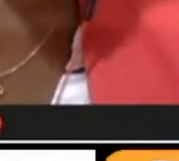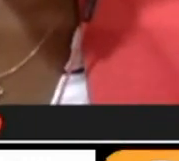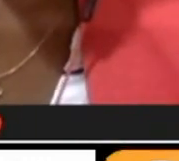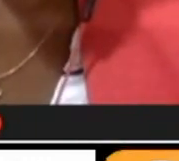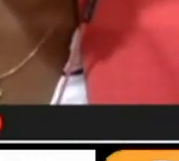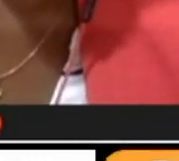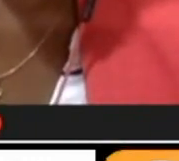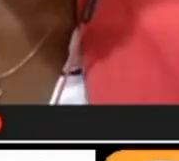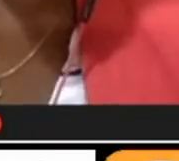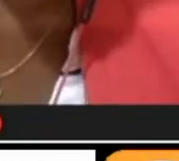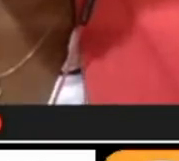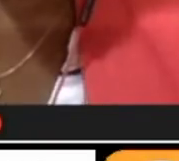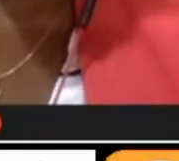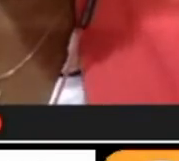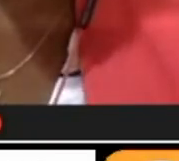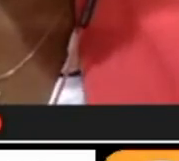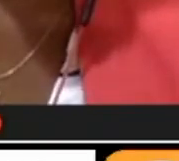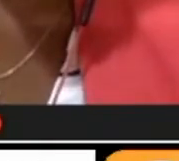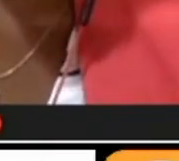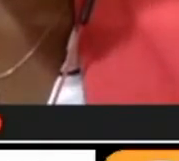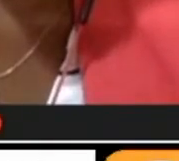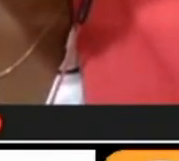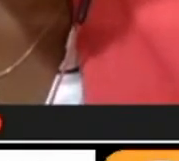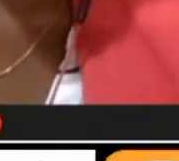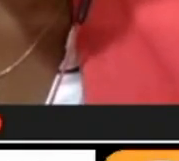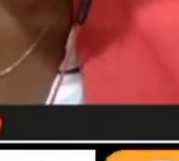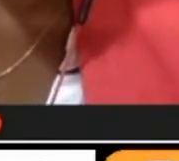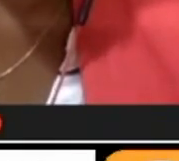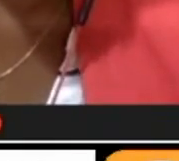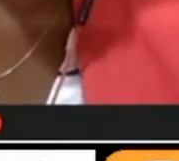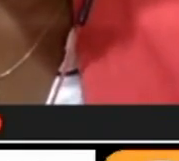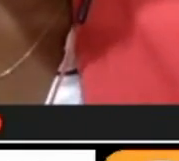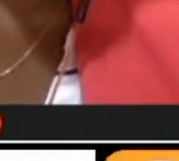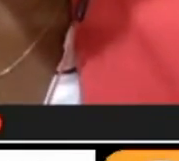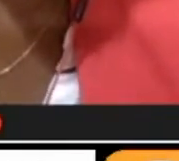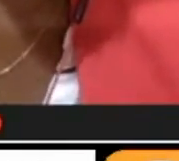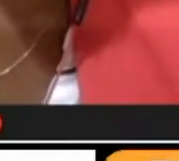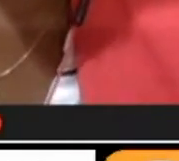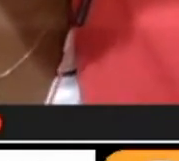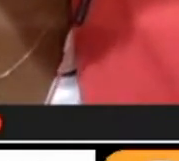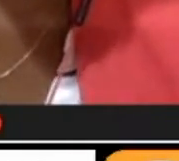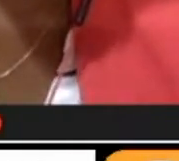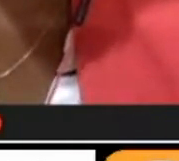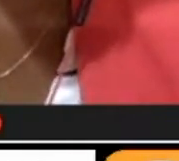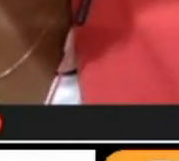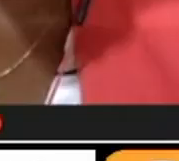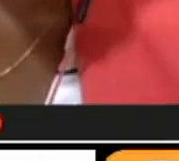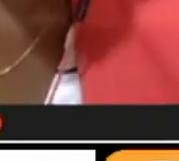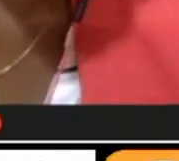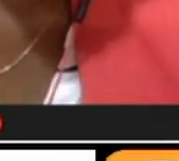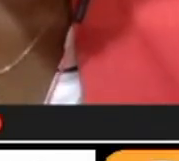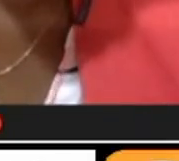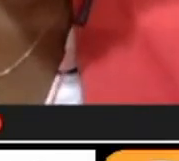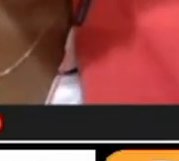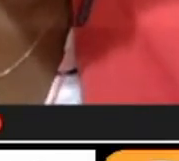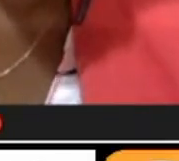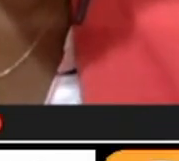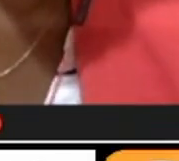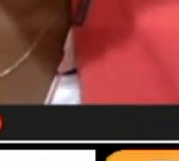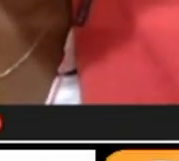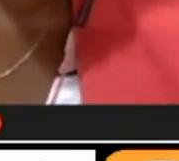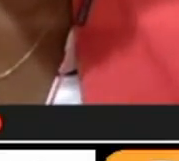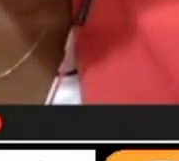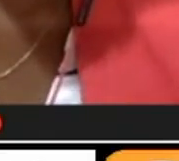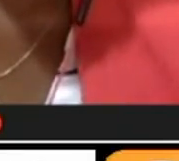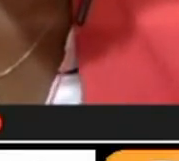young person, 16 and diabetic, would you say they are high risk? Because there's that underlying condition, but there's their age, which is quite young.